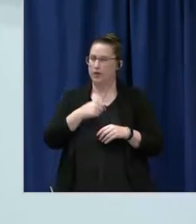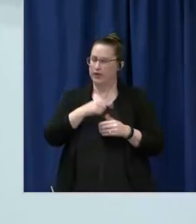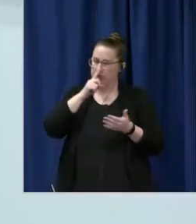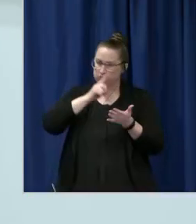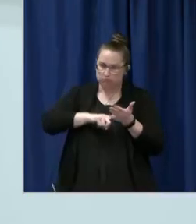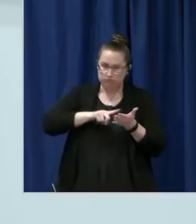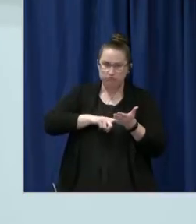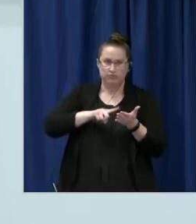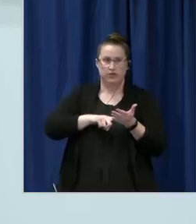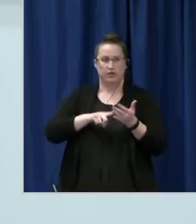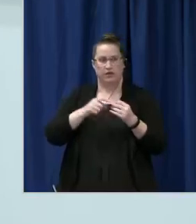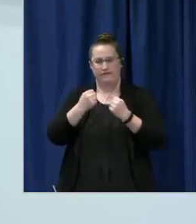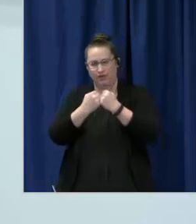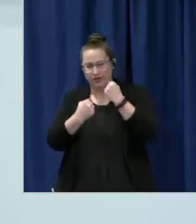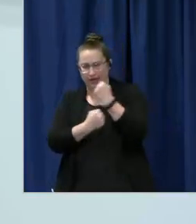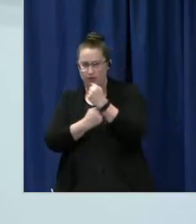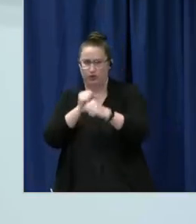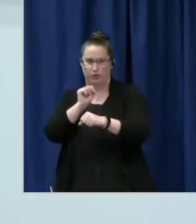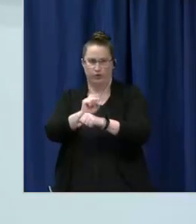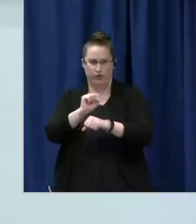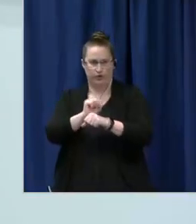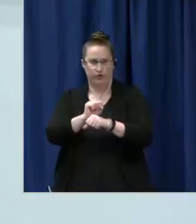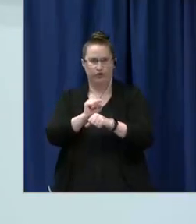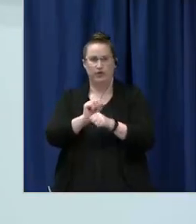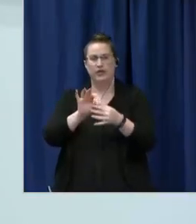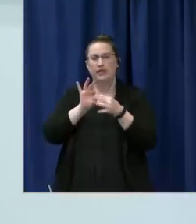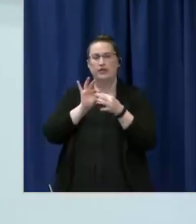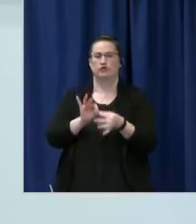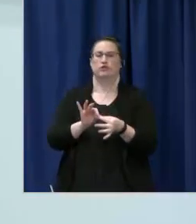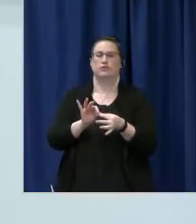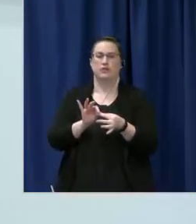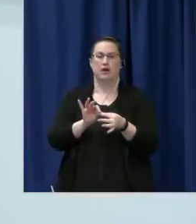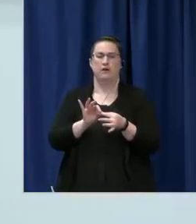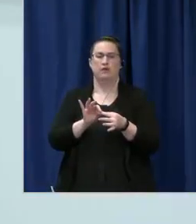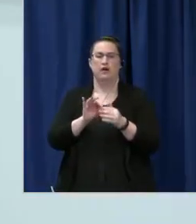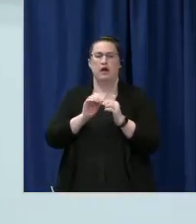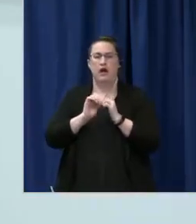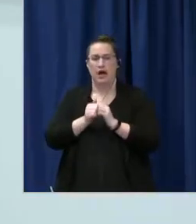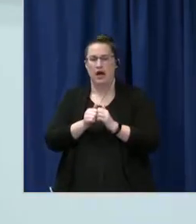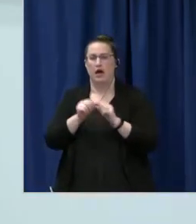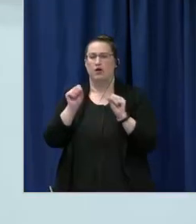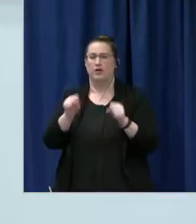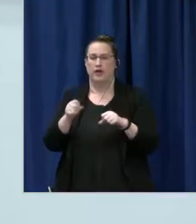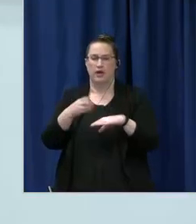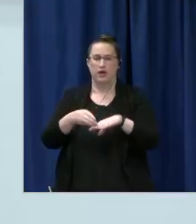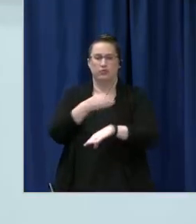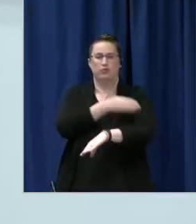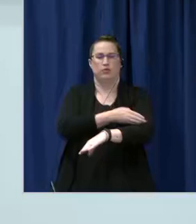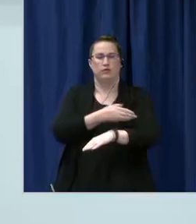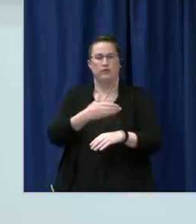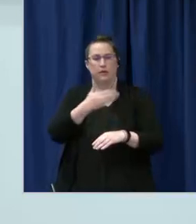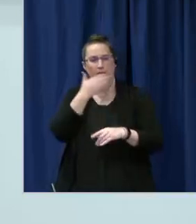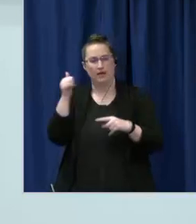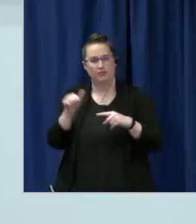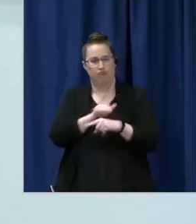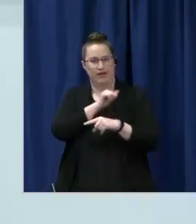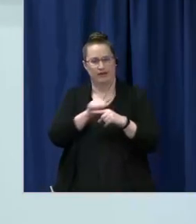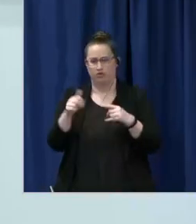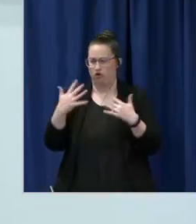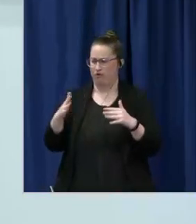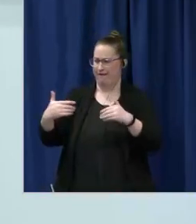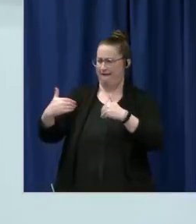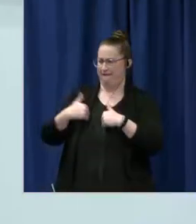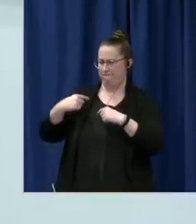at foundational work here in terms of how can we improve the best practices that already